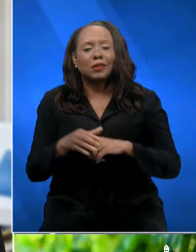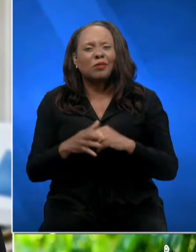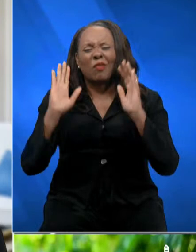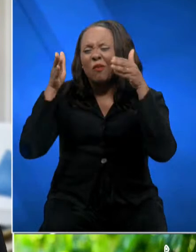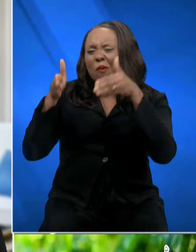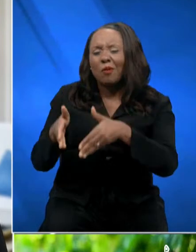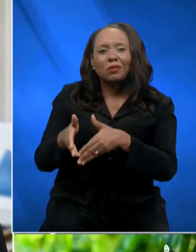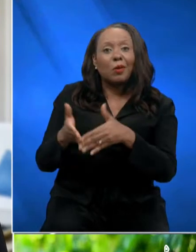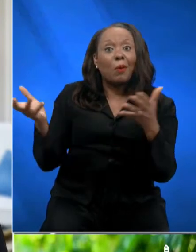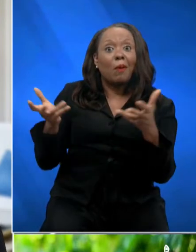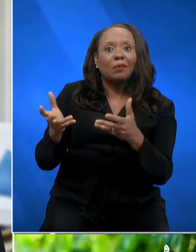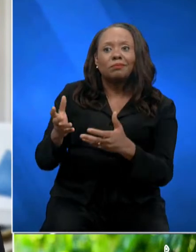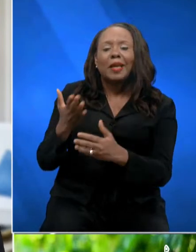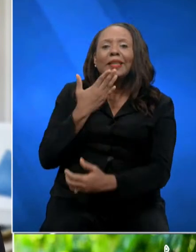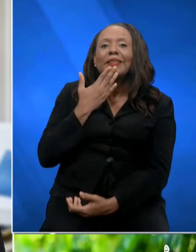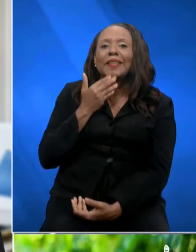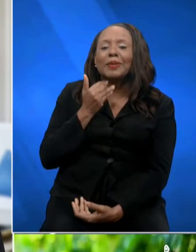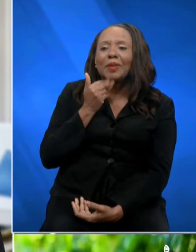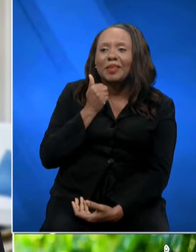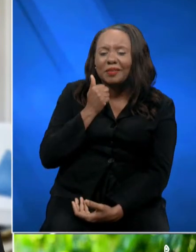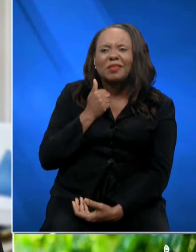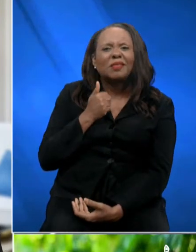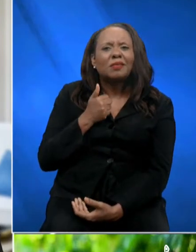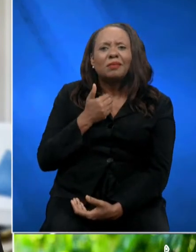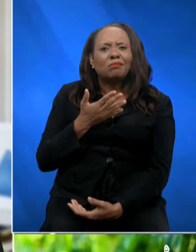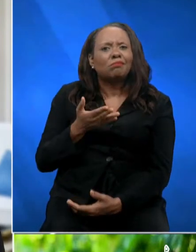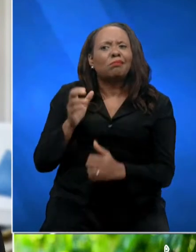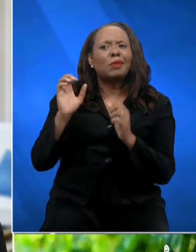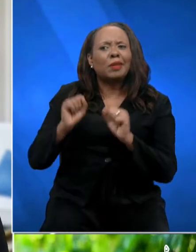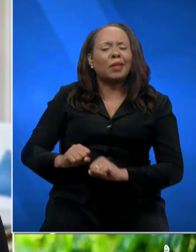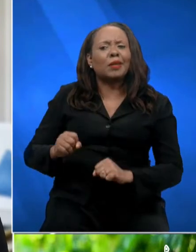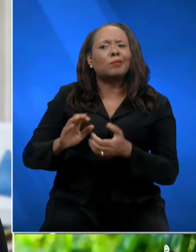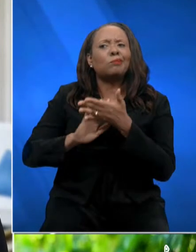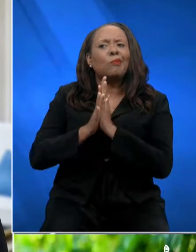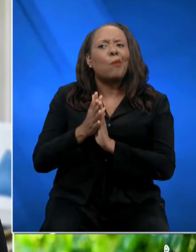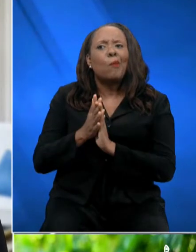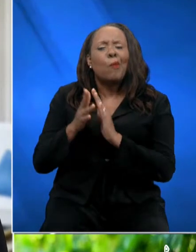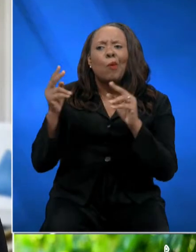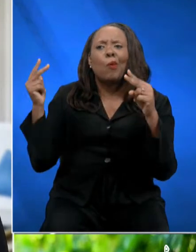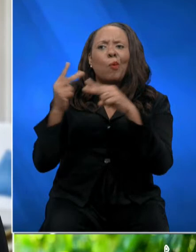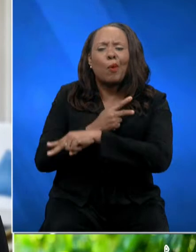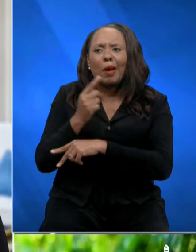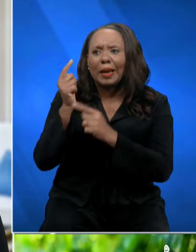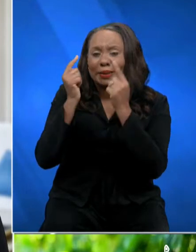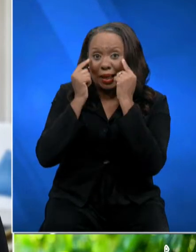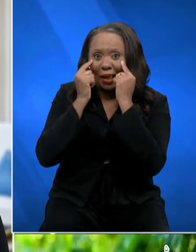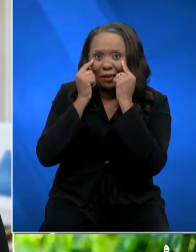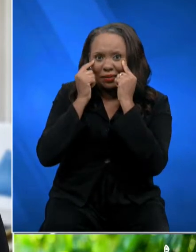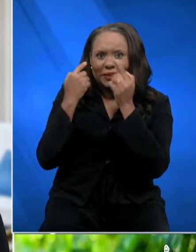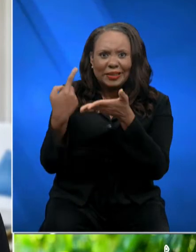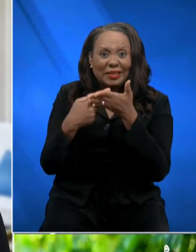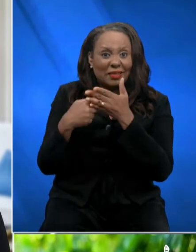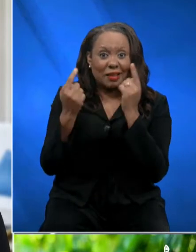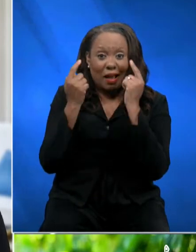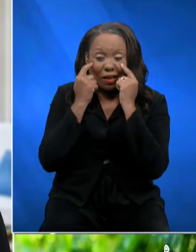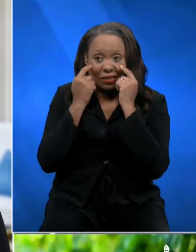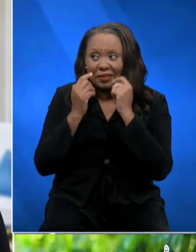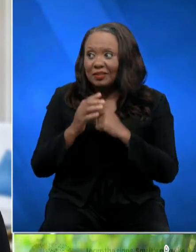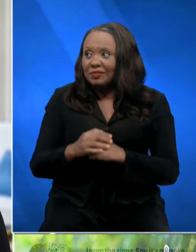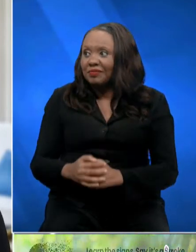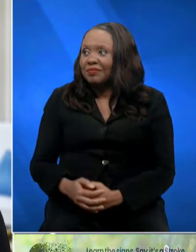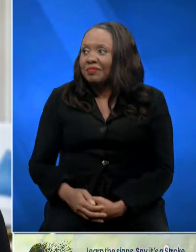diabetes, complications of the disease, and this evening the eyes have it. Well, we have Dr.